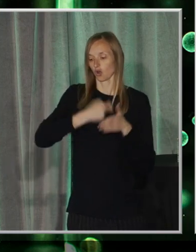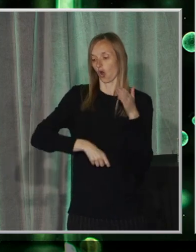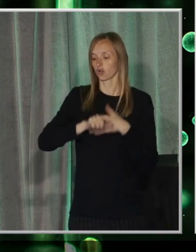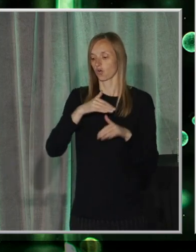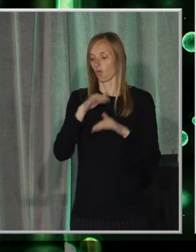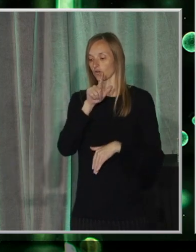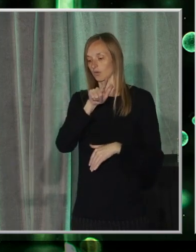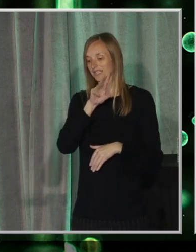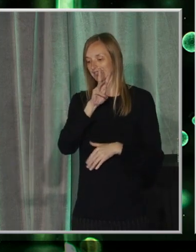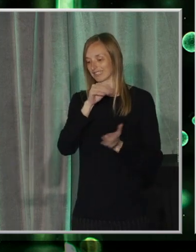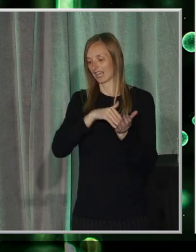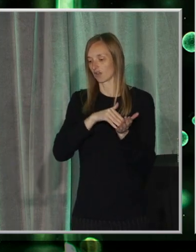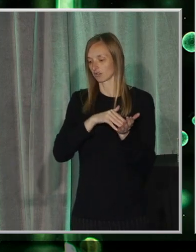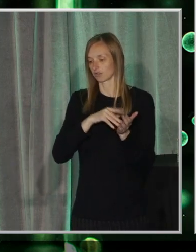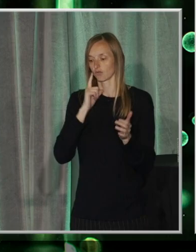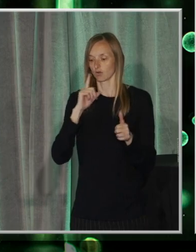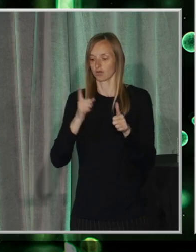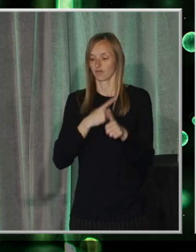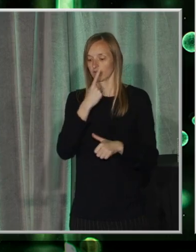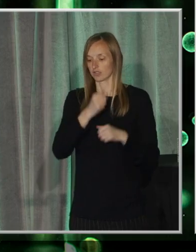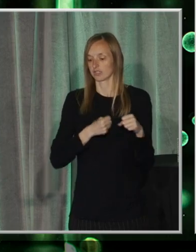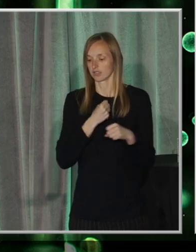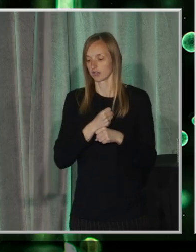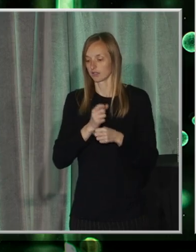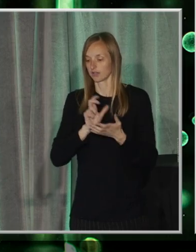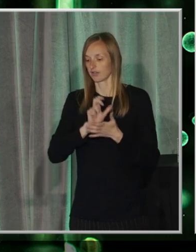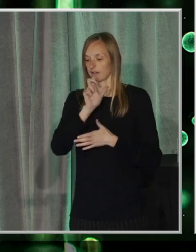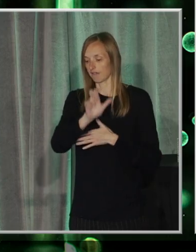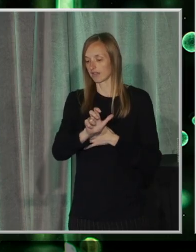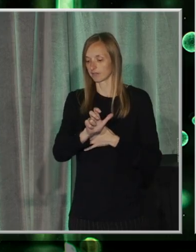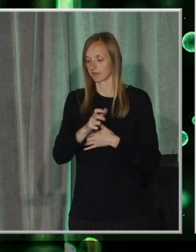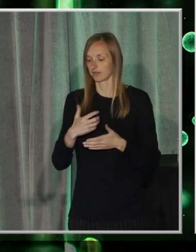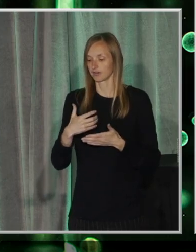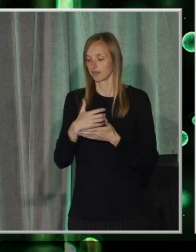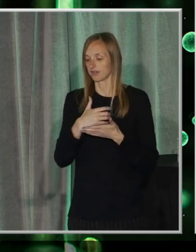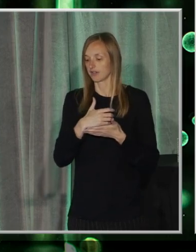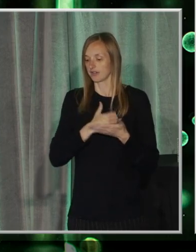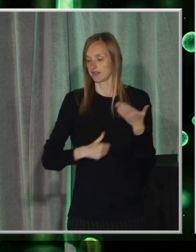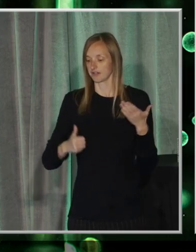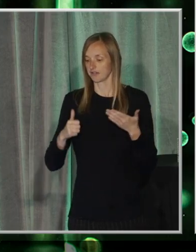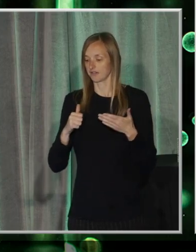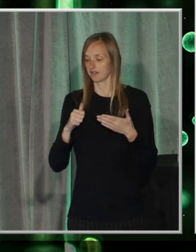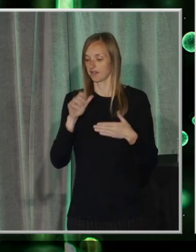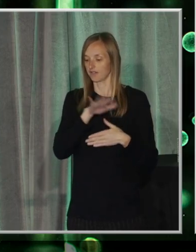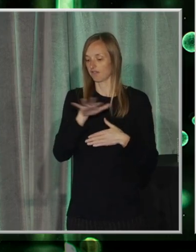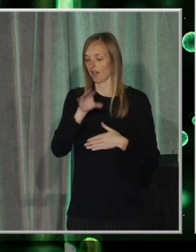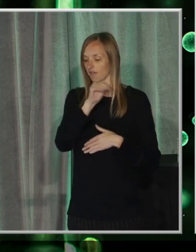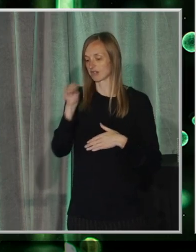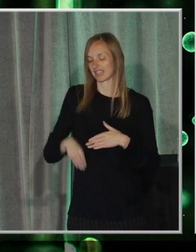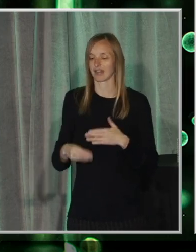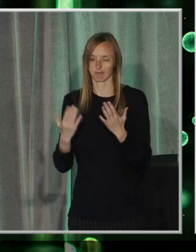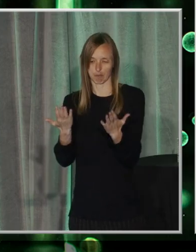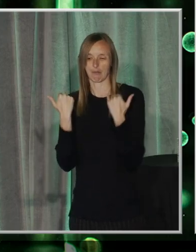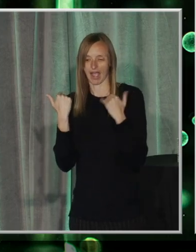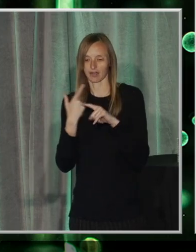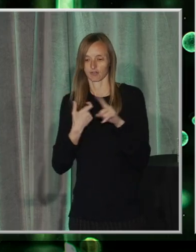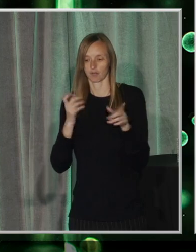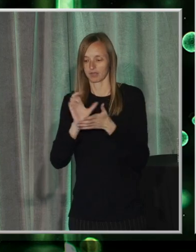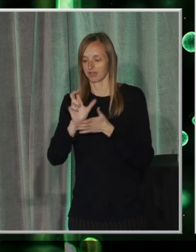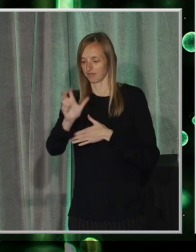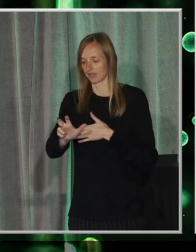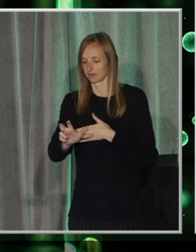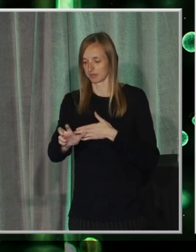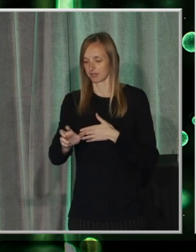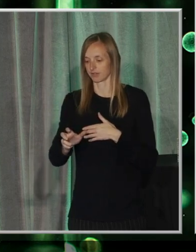over 26,000. So as a return on investment, it will be 55%. The payback period